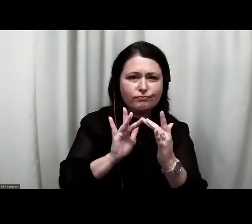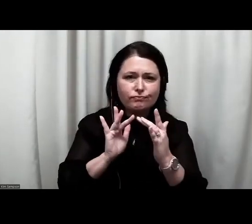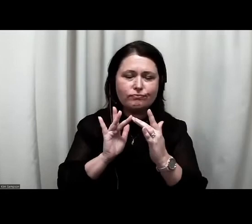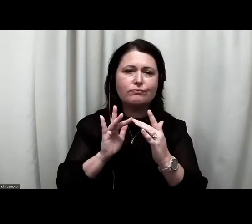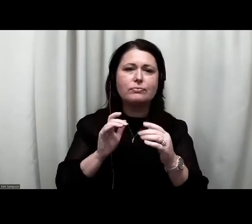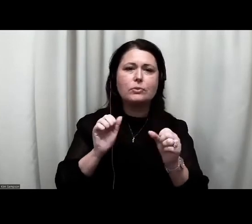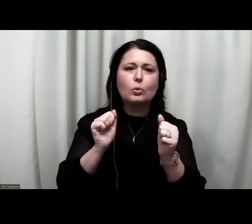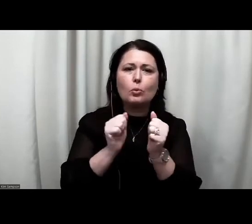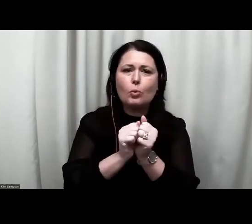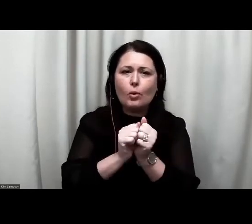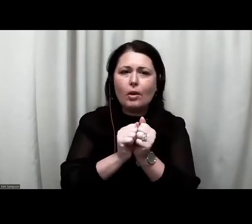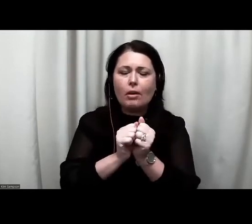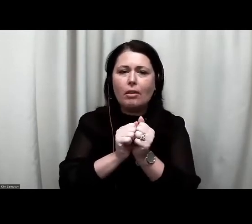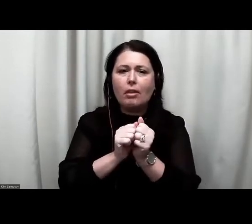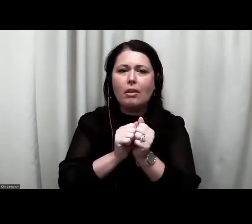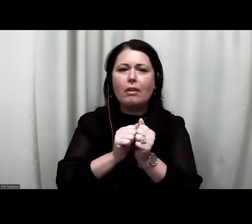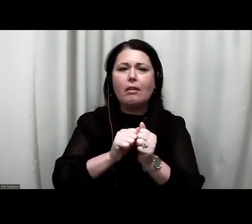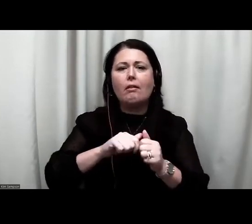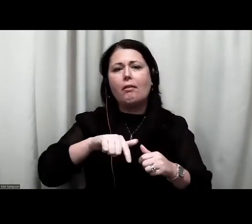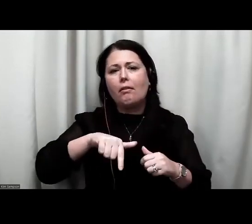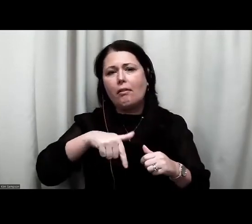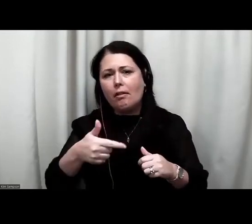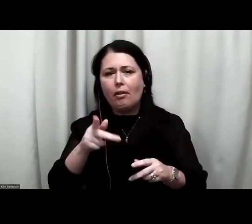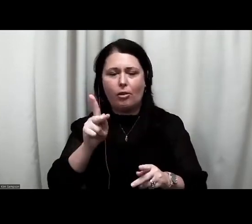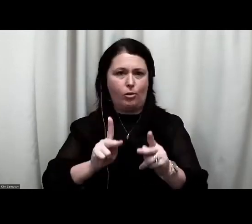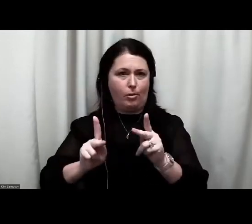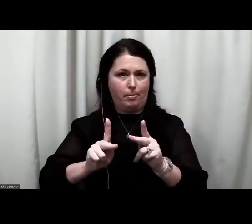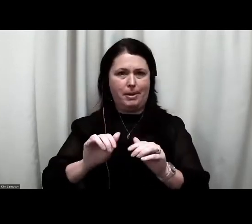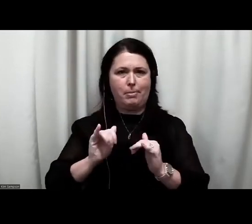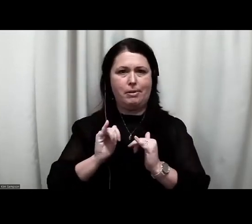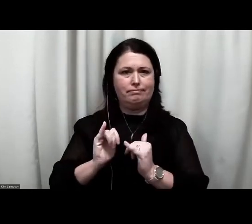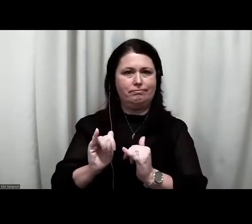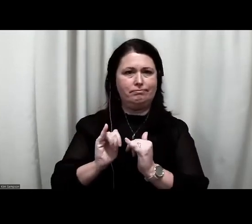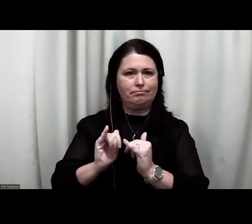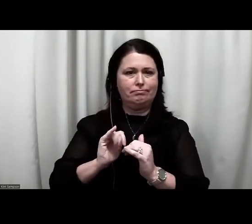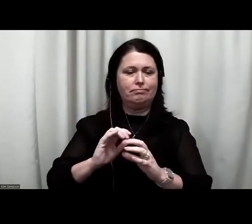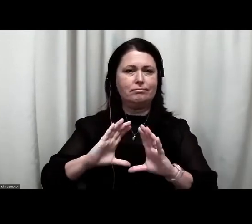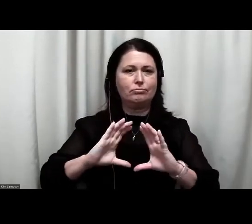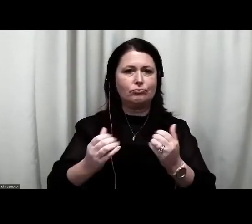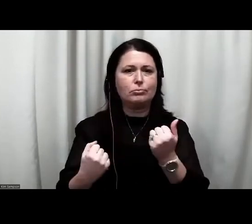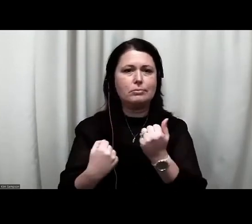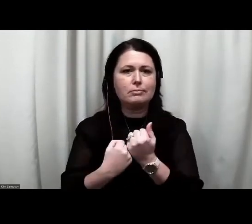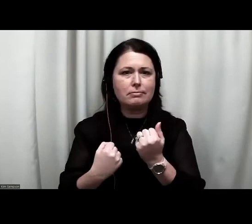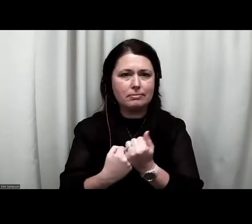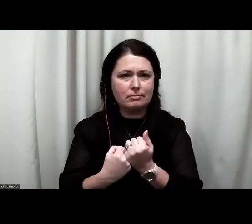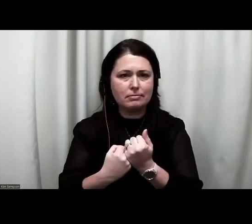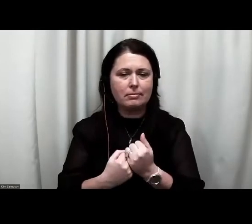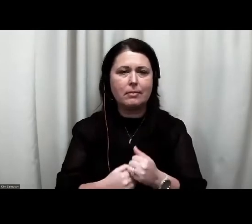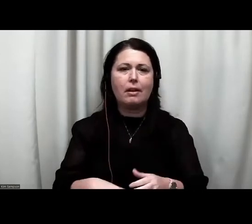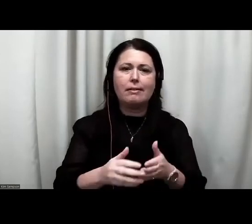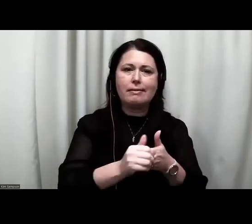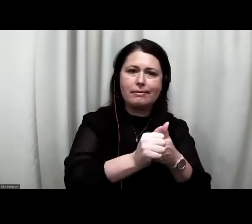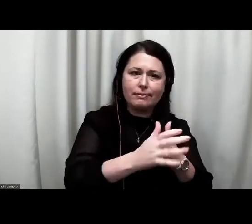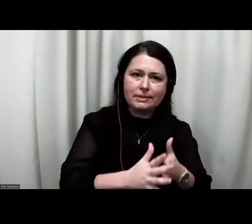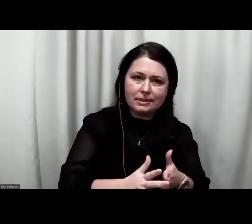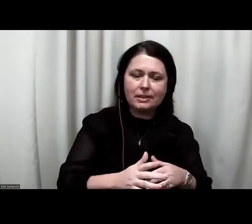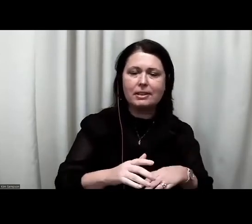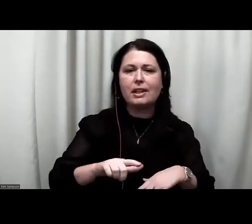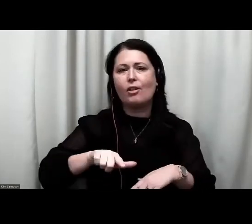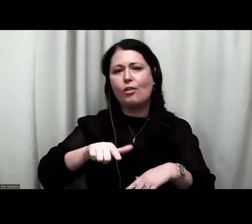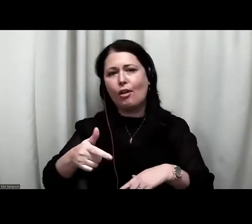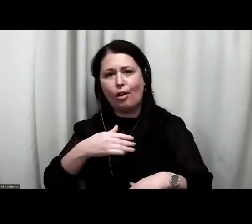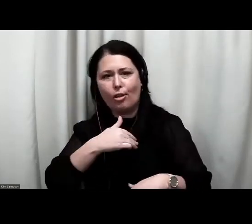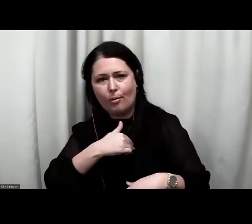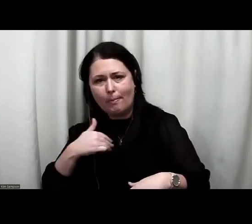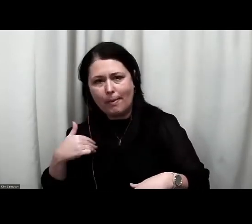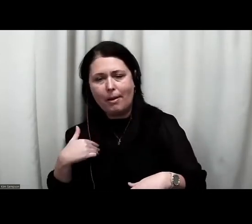with their other people in their support group, as well as the facilitator. And some of these